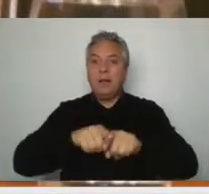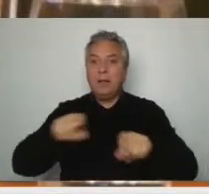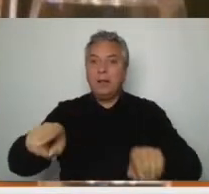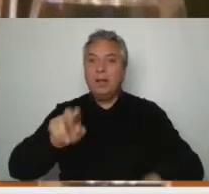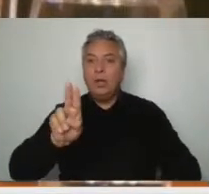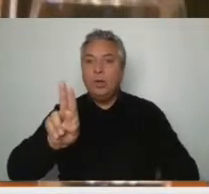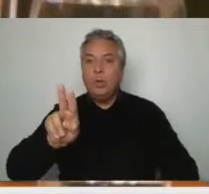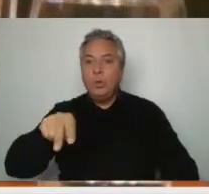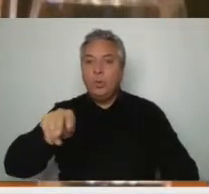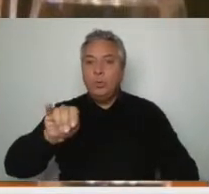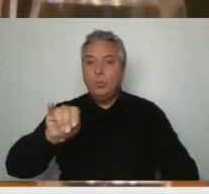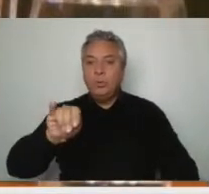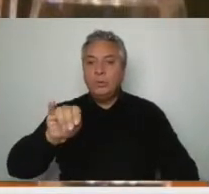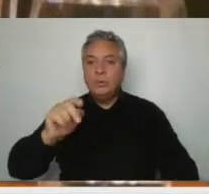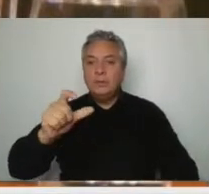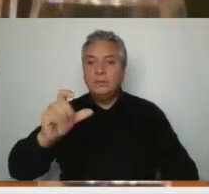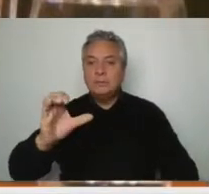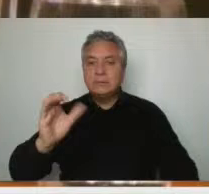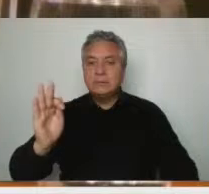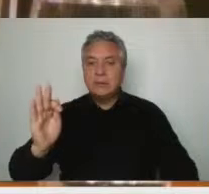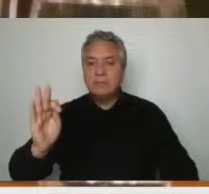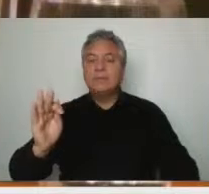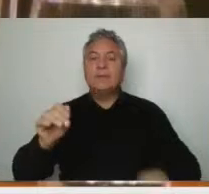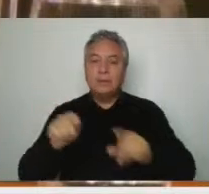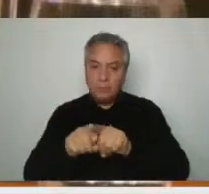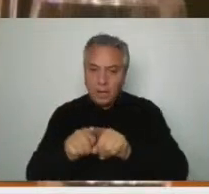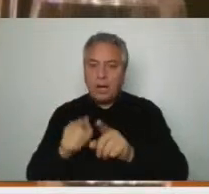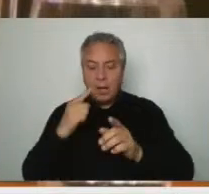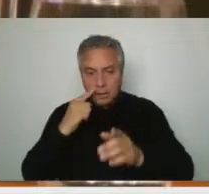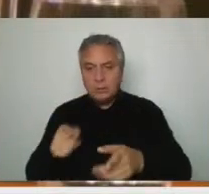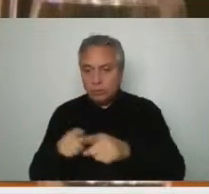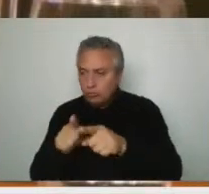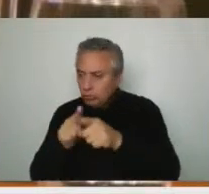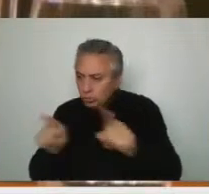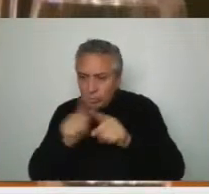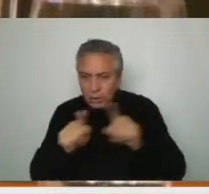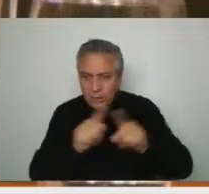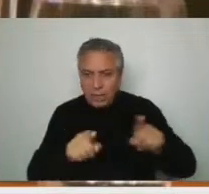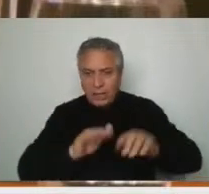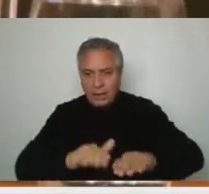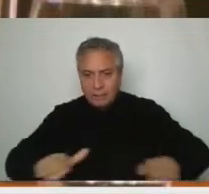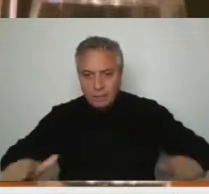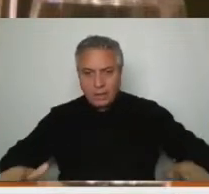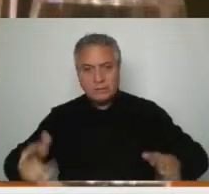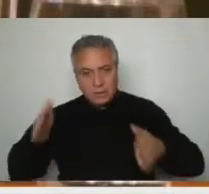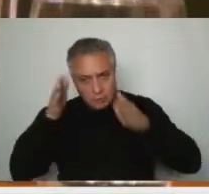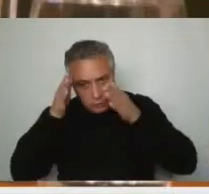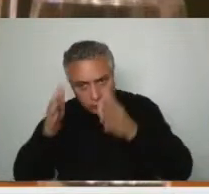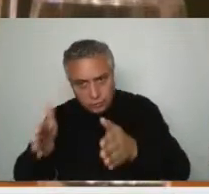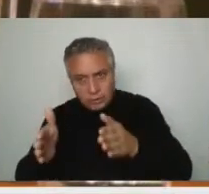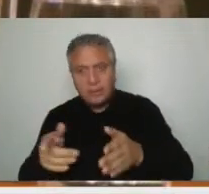document will be launched. A document on inequalities in early childhood,